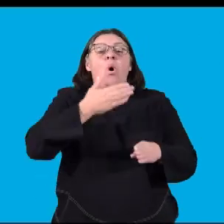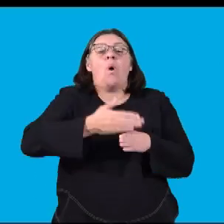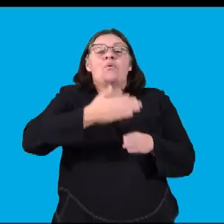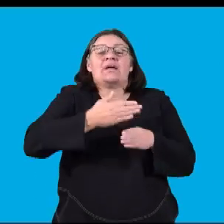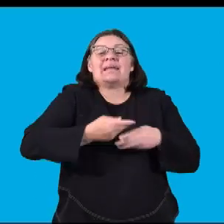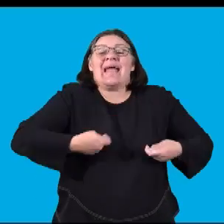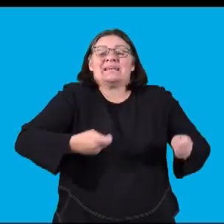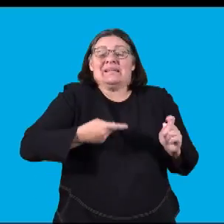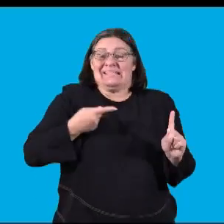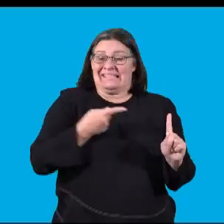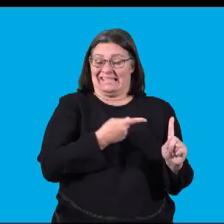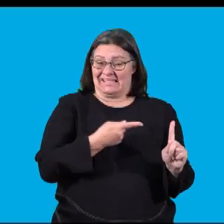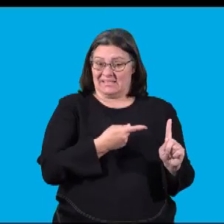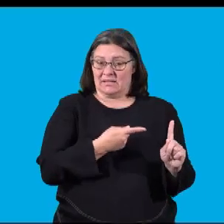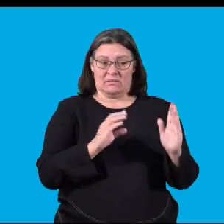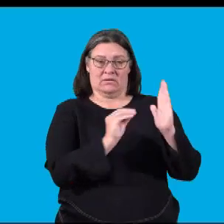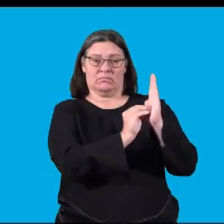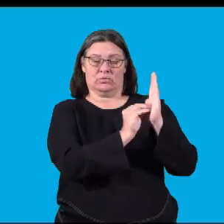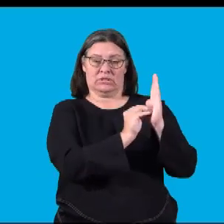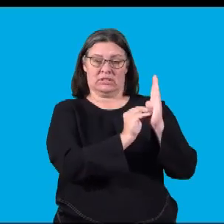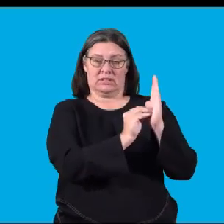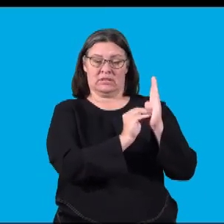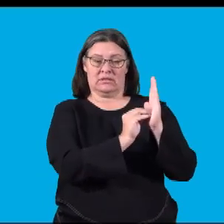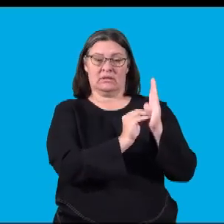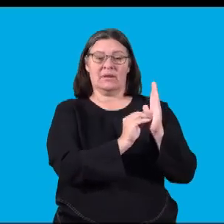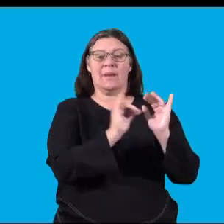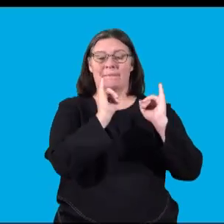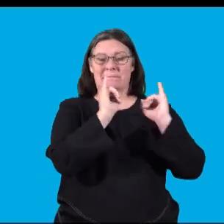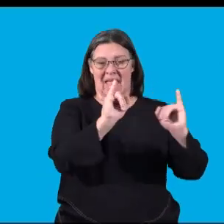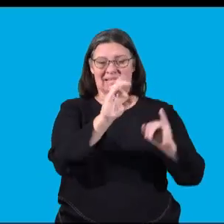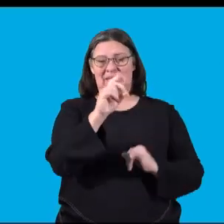operating expenses, and then I'll say bad